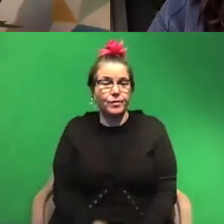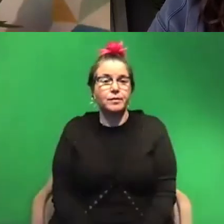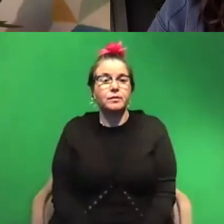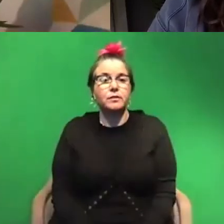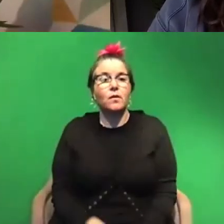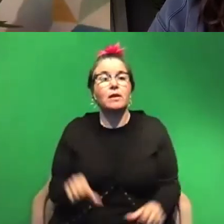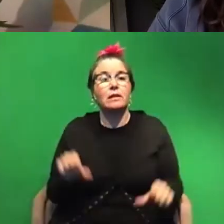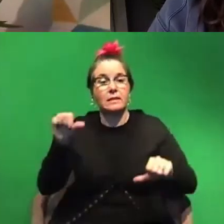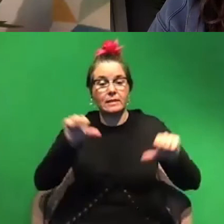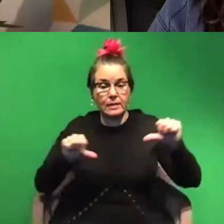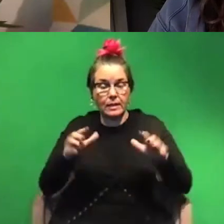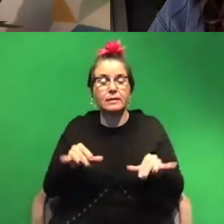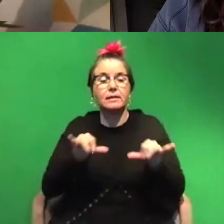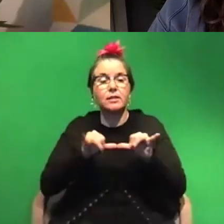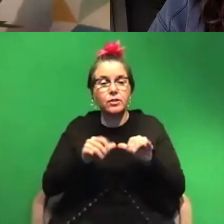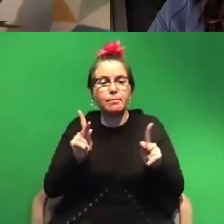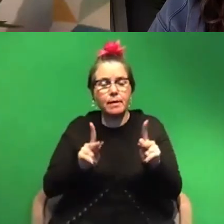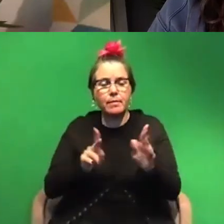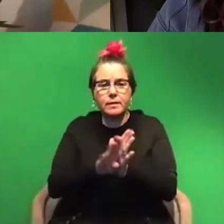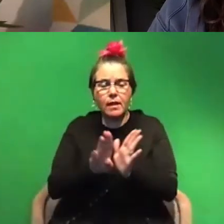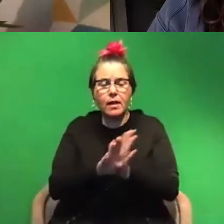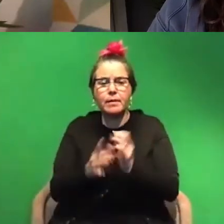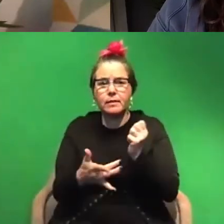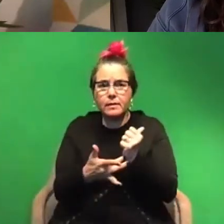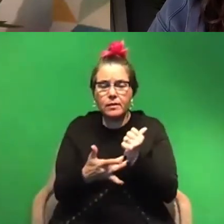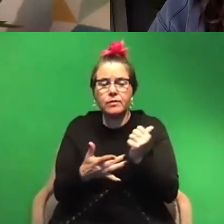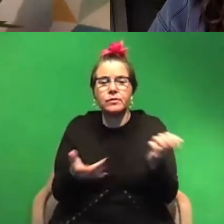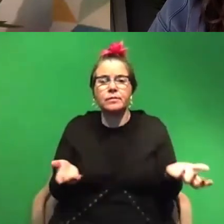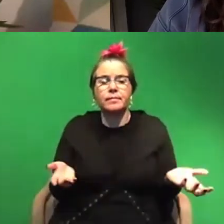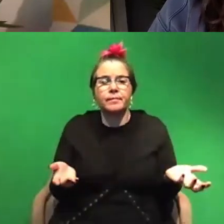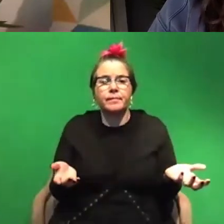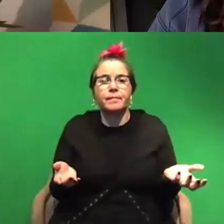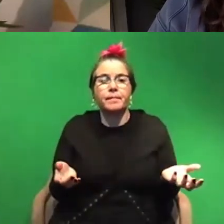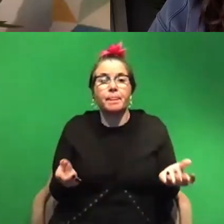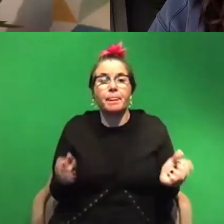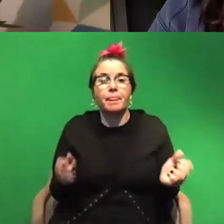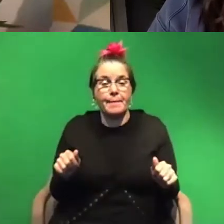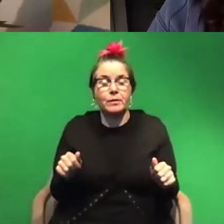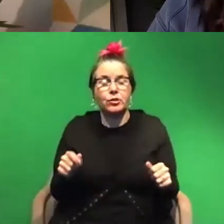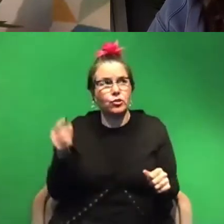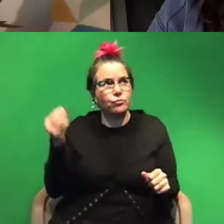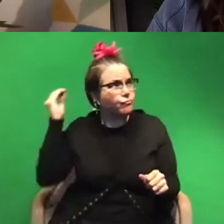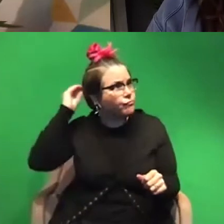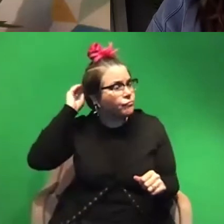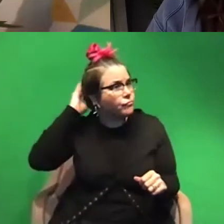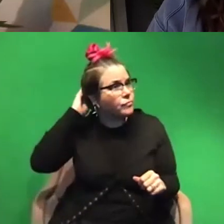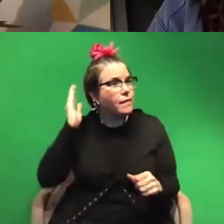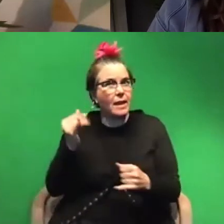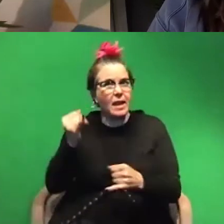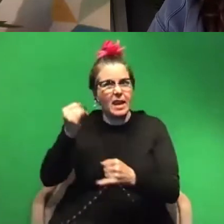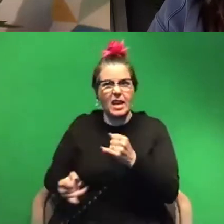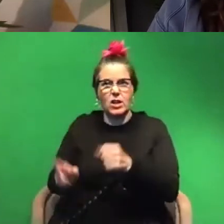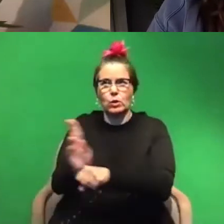scientists, engineers, people who are developing technologies are able to keep that in mind, keep the end user in